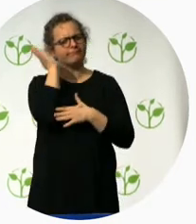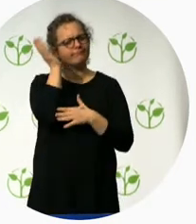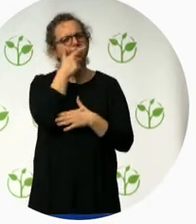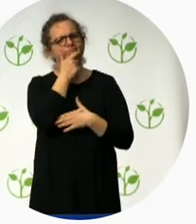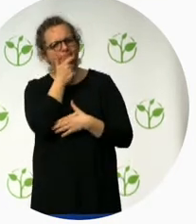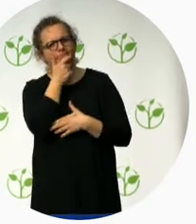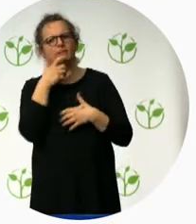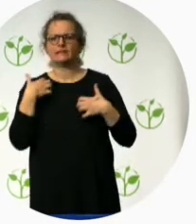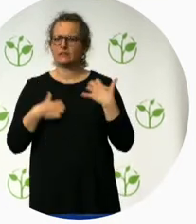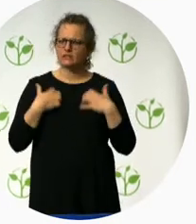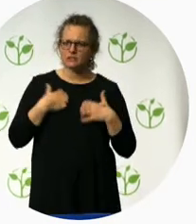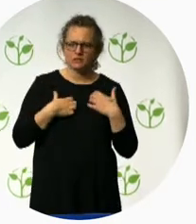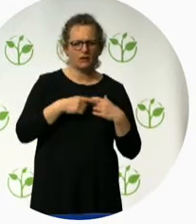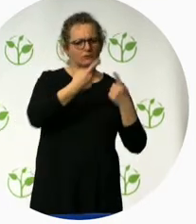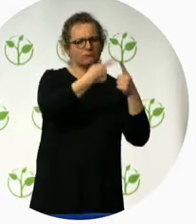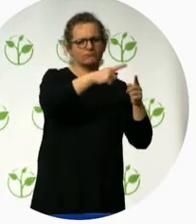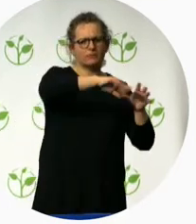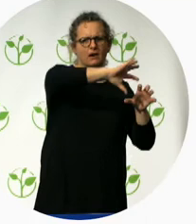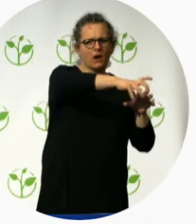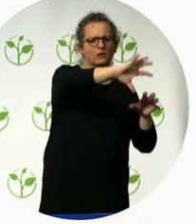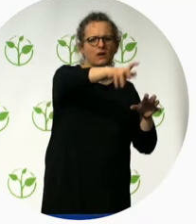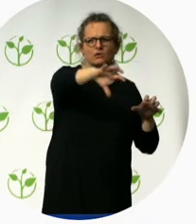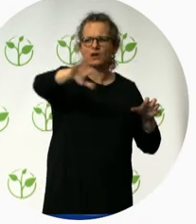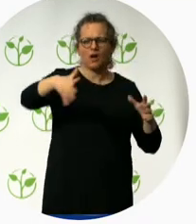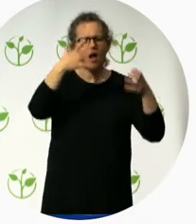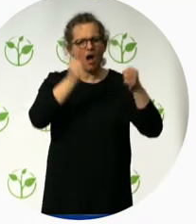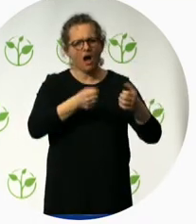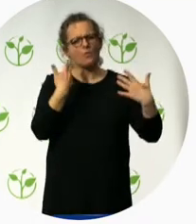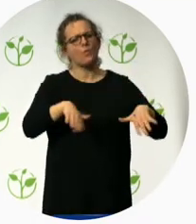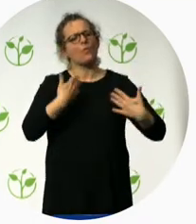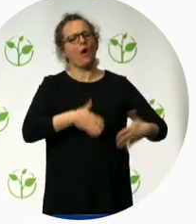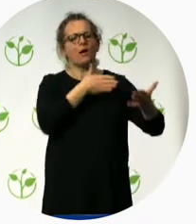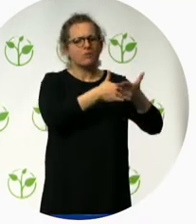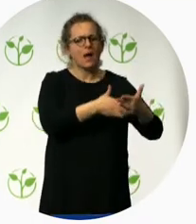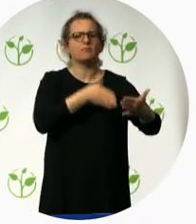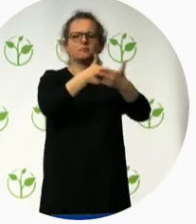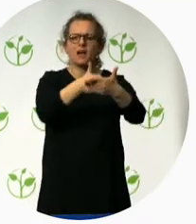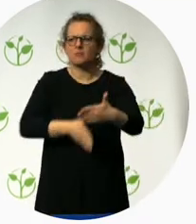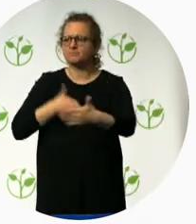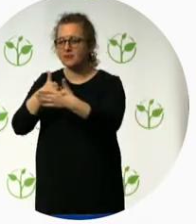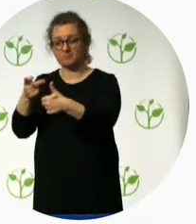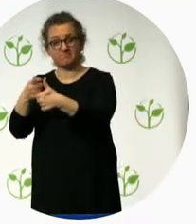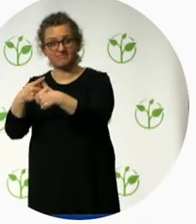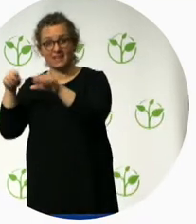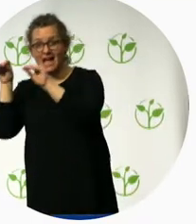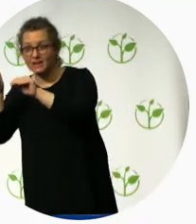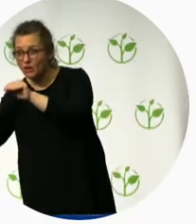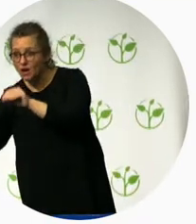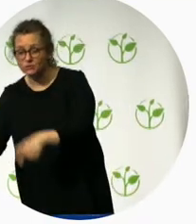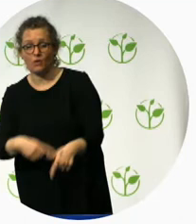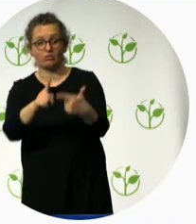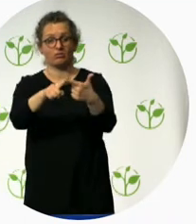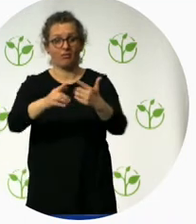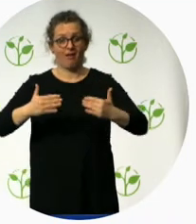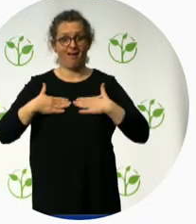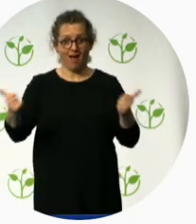to remove barriers to accessibility in education, in health service delivery, and now